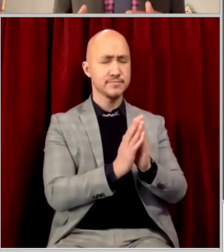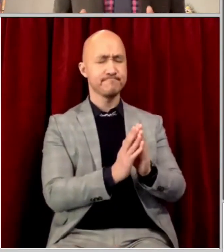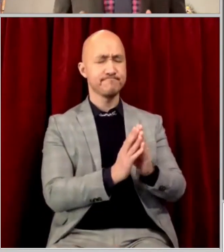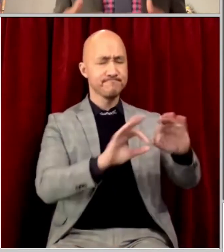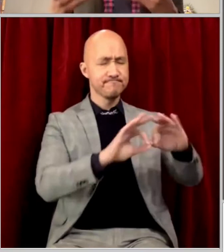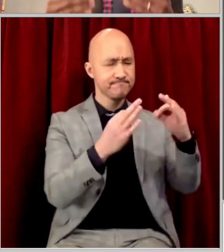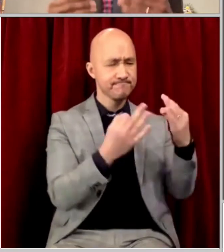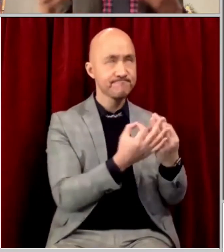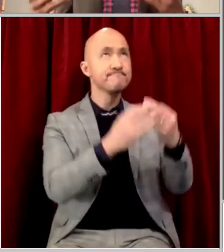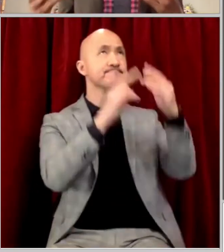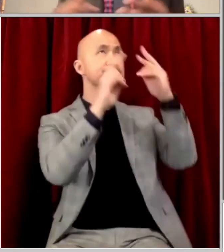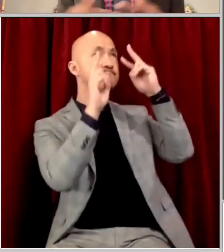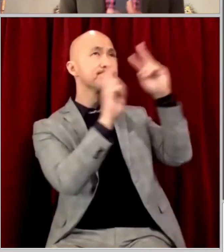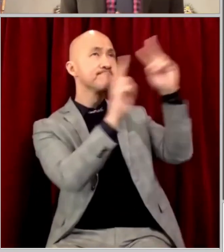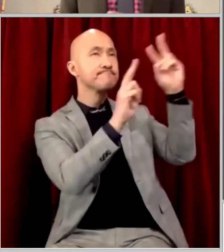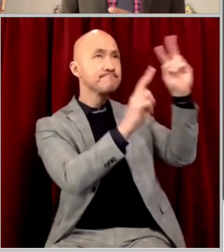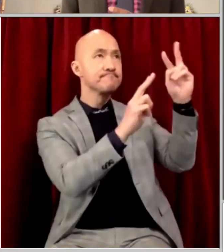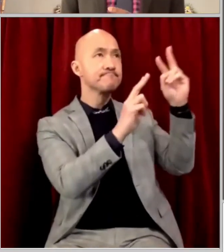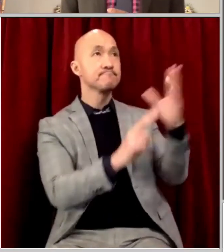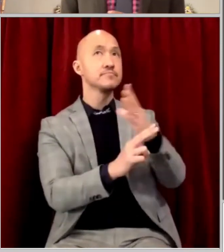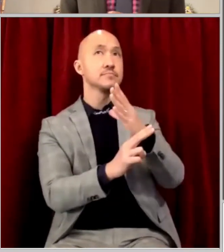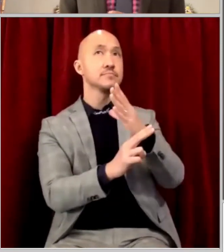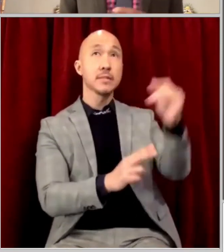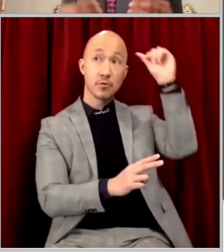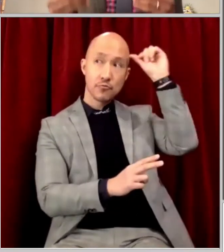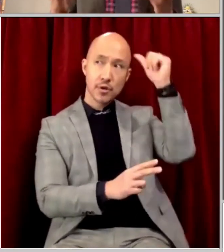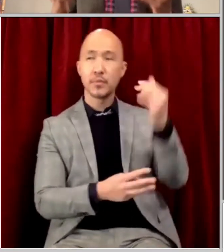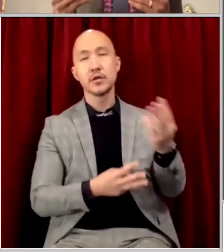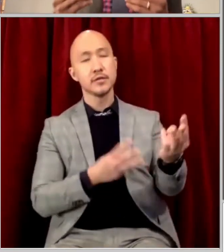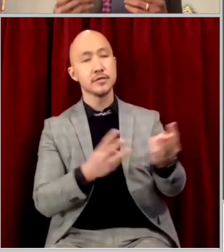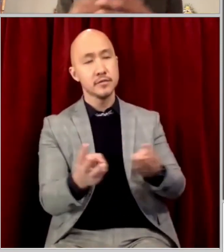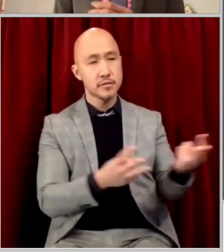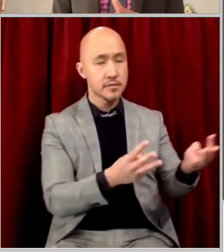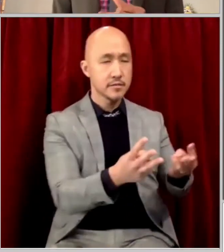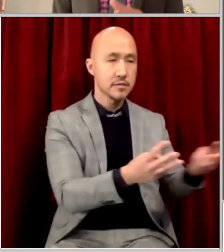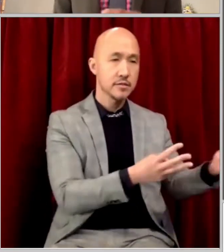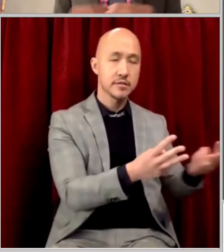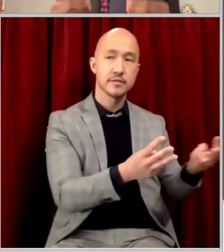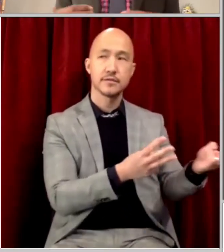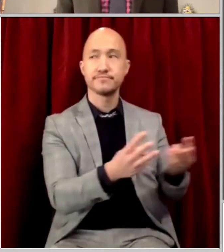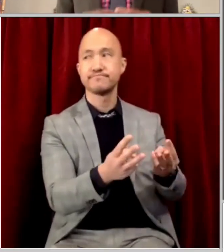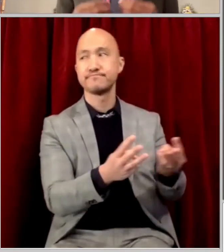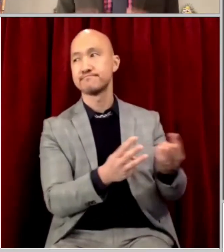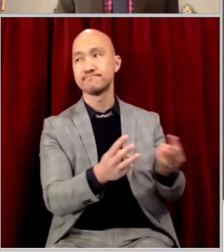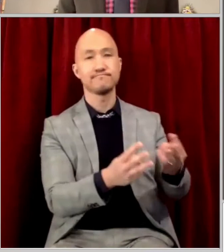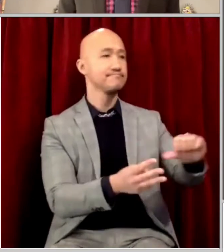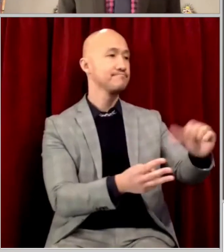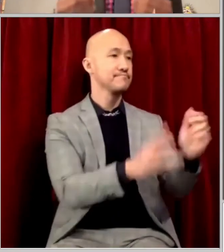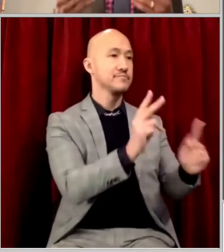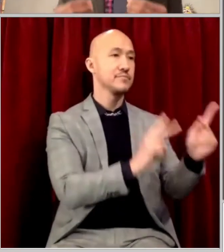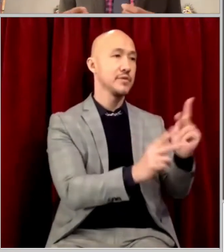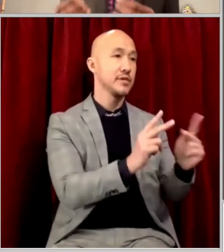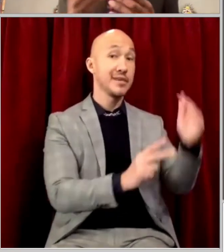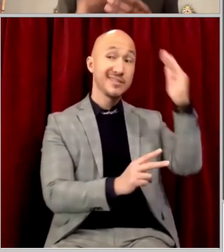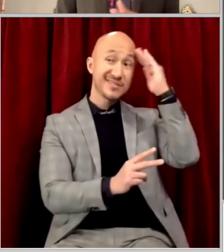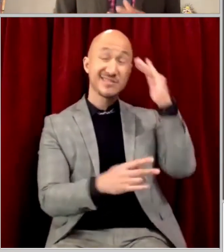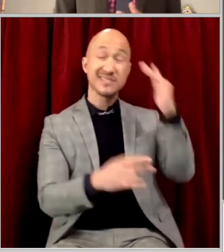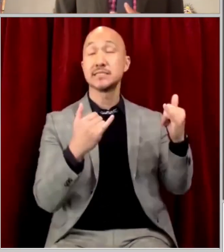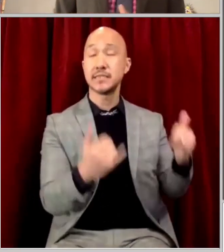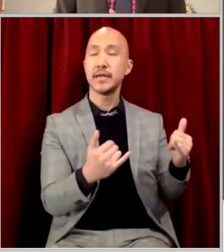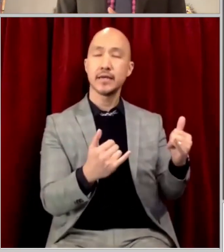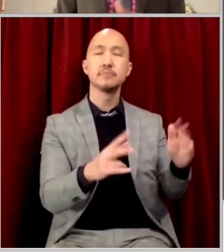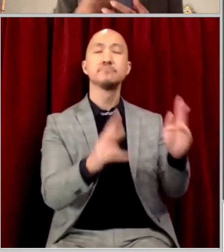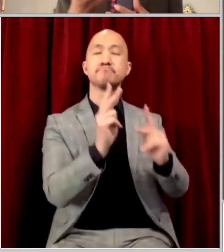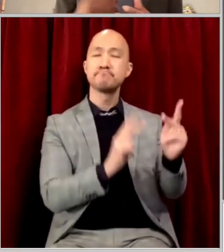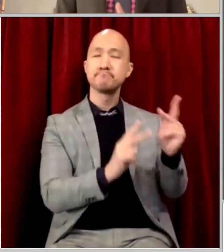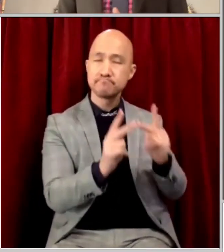and that they are able to minister to those around them, because we know that this tough time can also be a time for those to come to